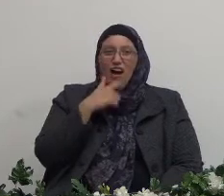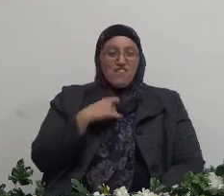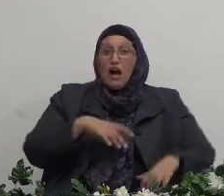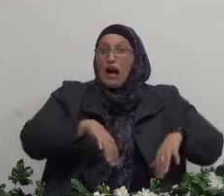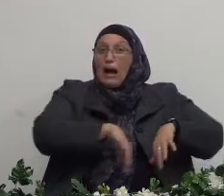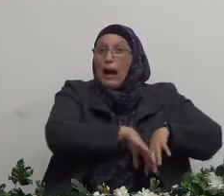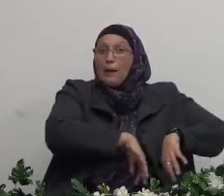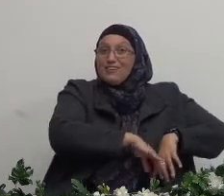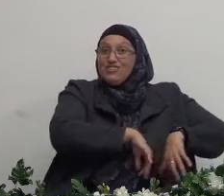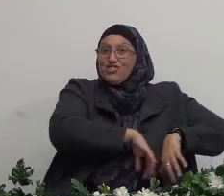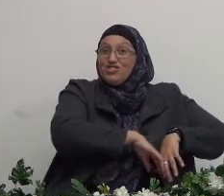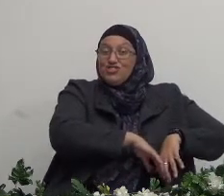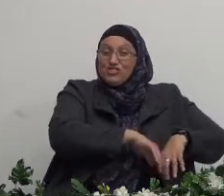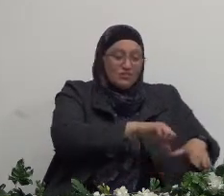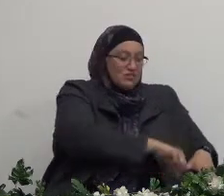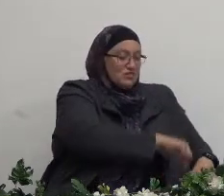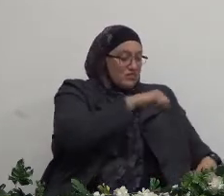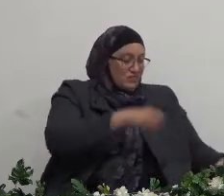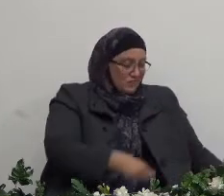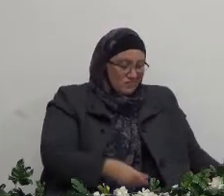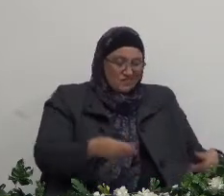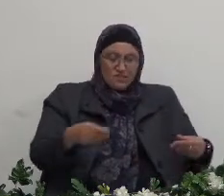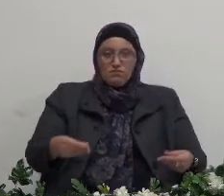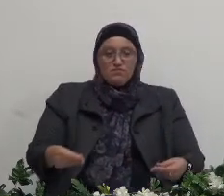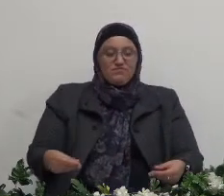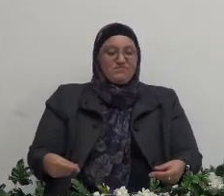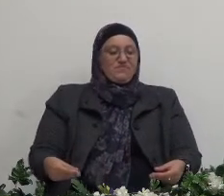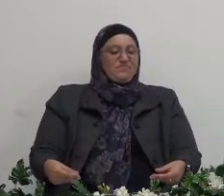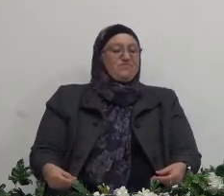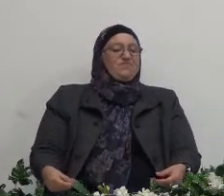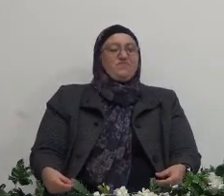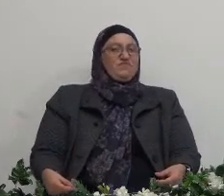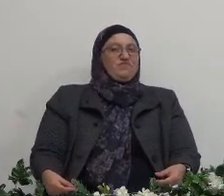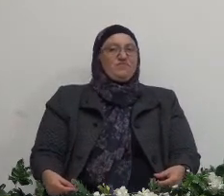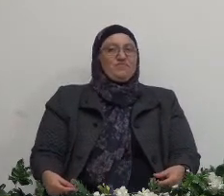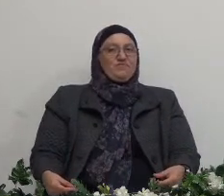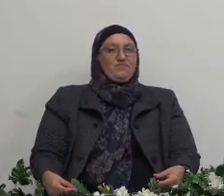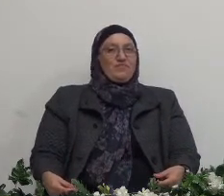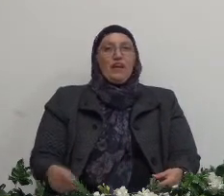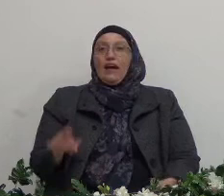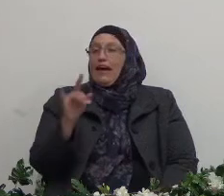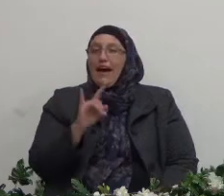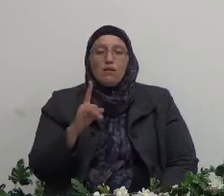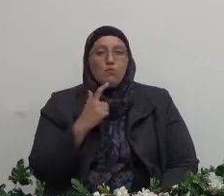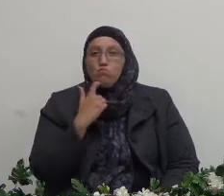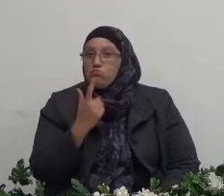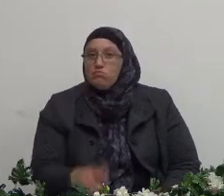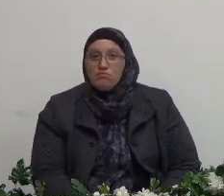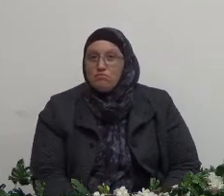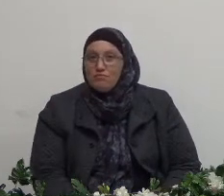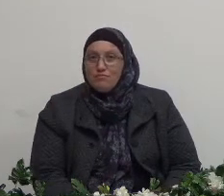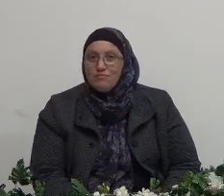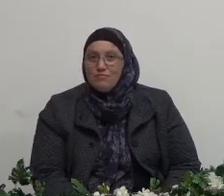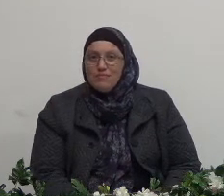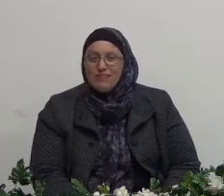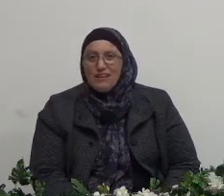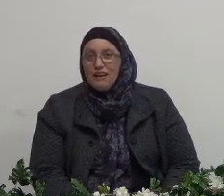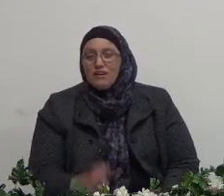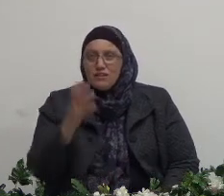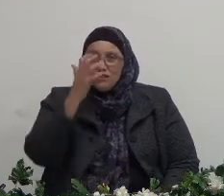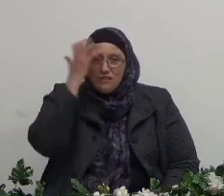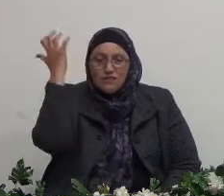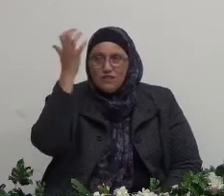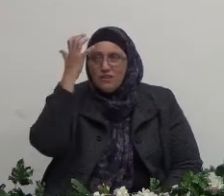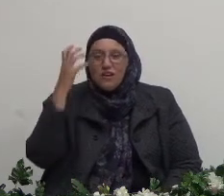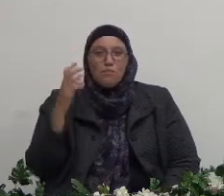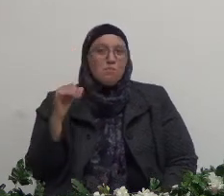you won't eat it. But an animal, doesn't matter. If you got a dog, you put a succulent steak on the table, he will eat it.